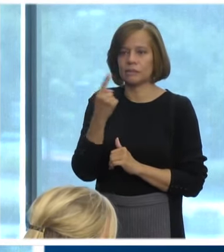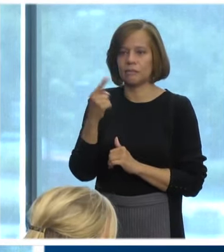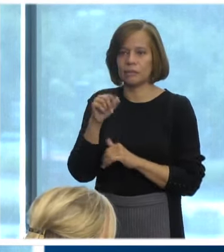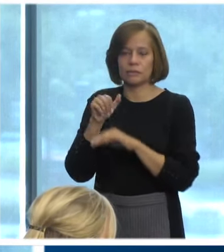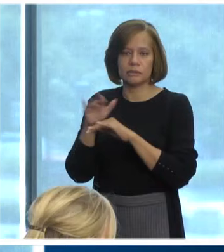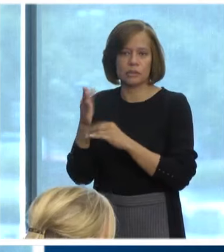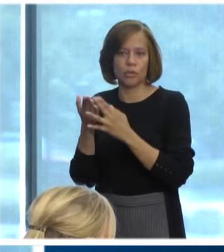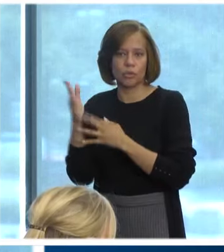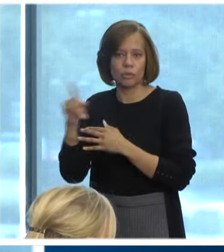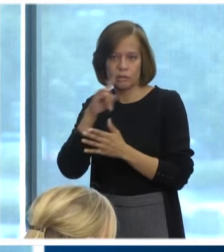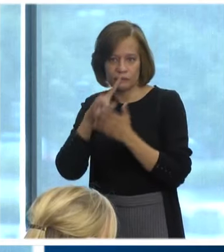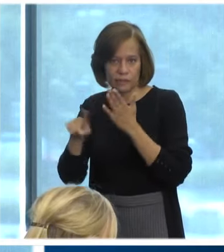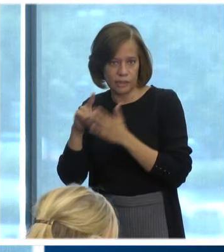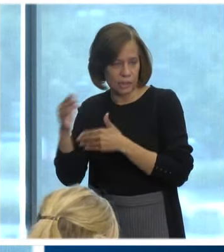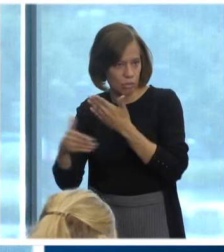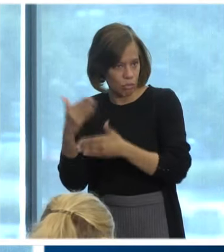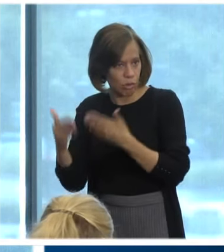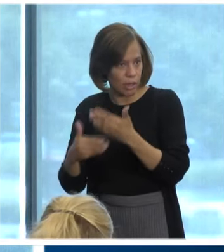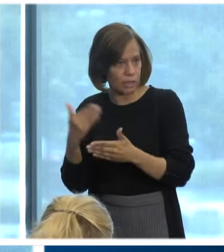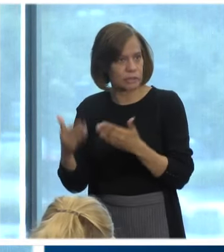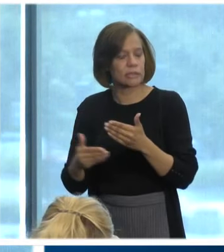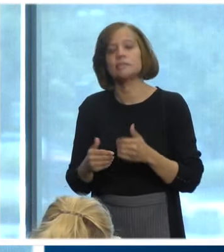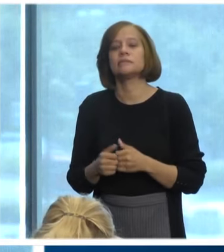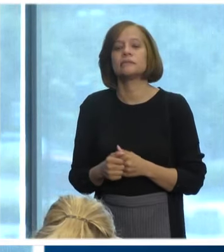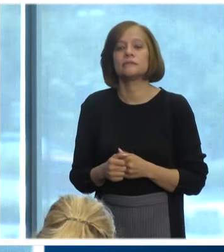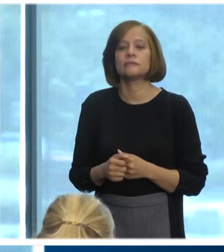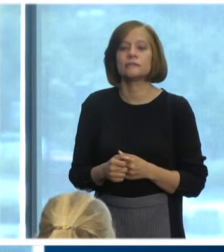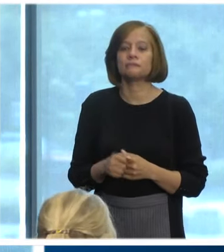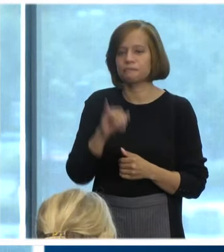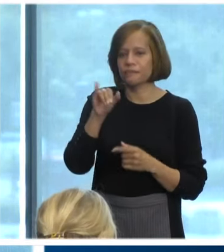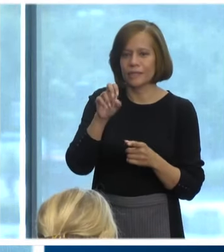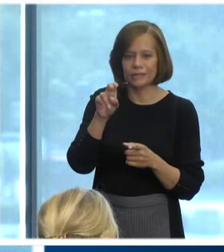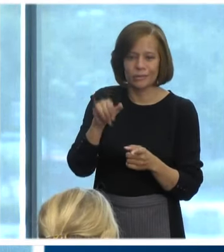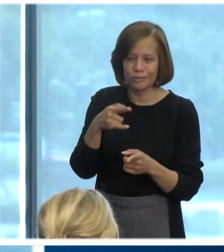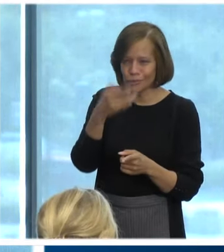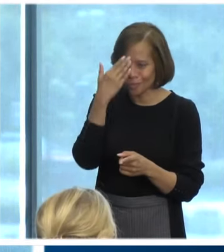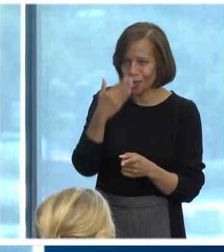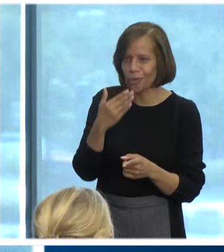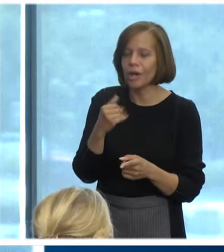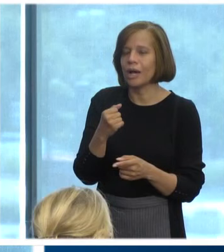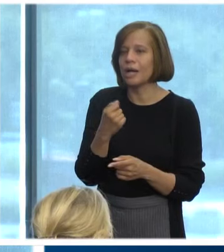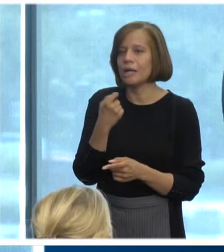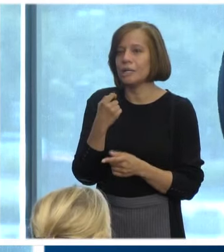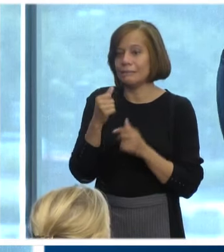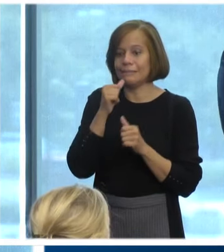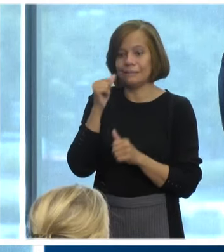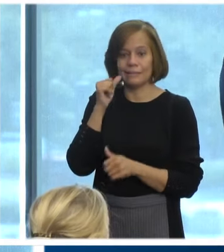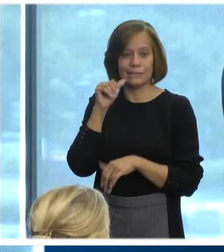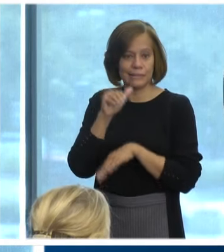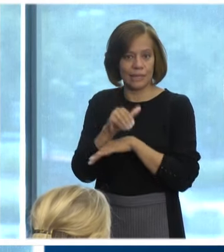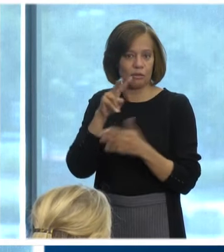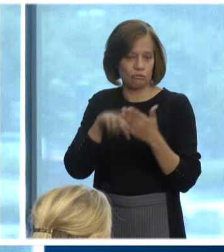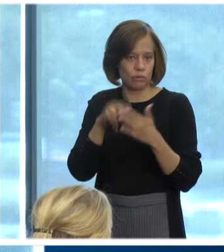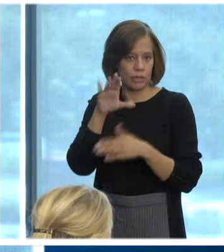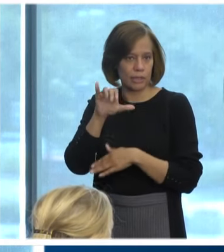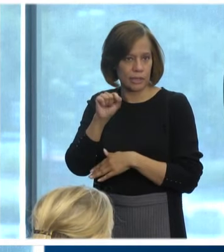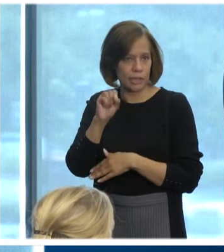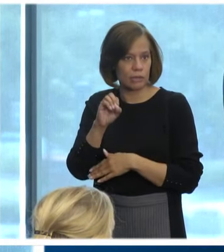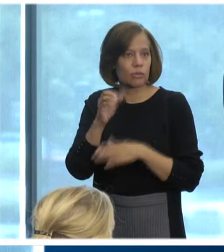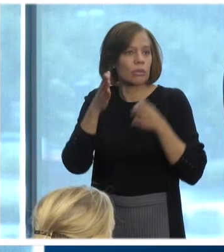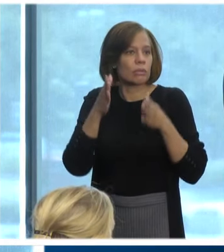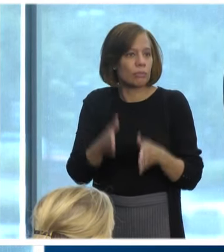this investigative process. I did, and Jenny will probably know which one I'm talking about. I did just read a case last night where an individual accused